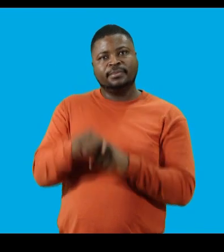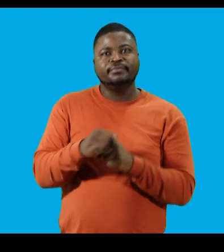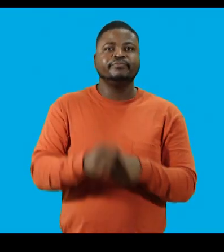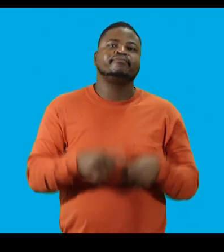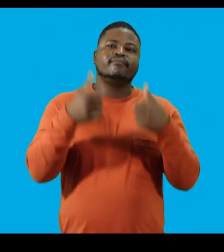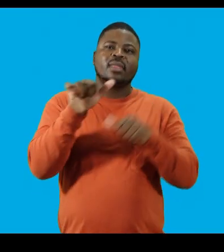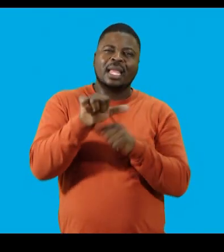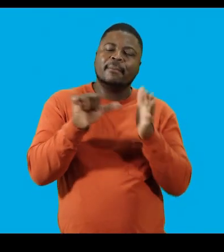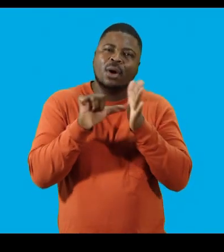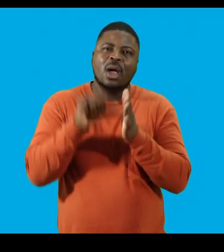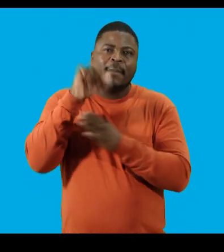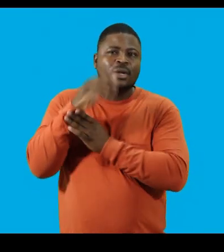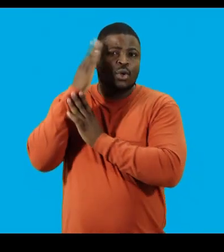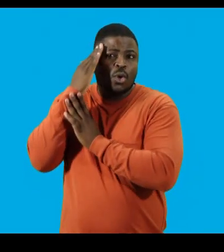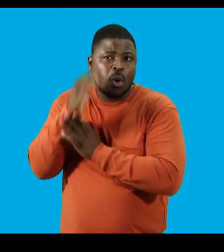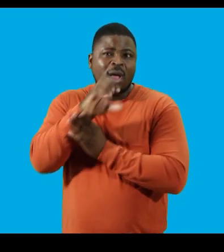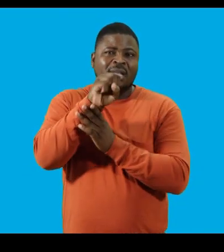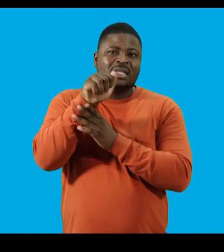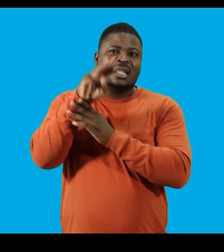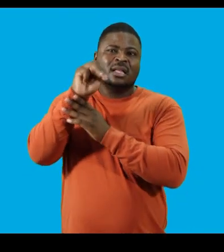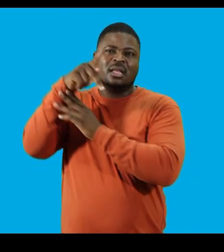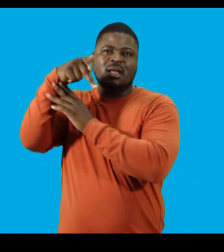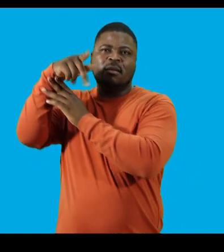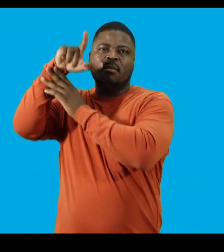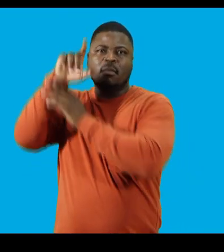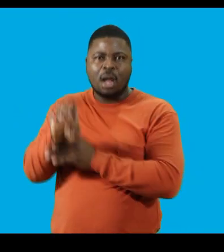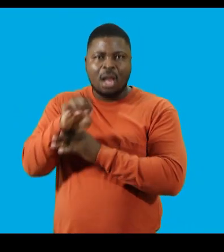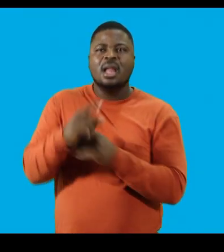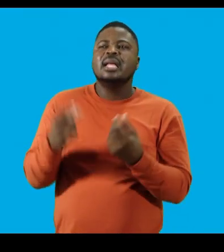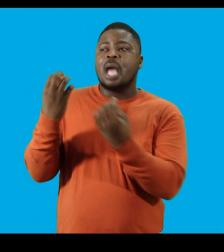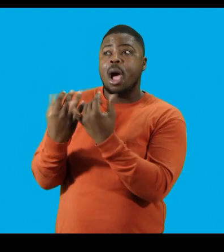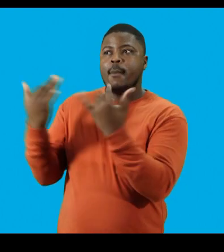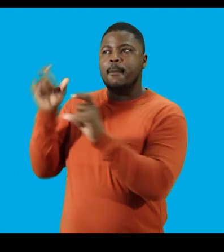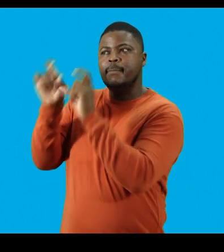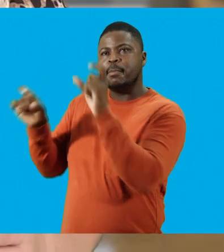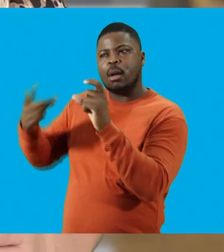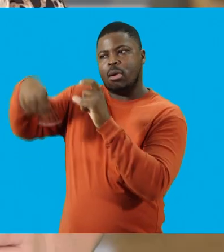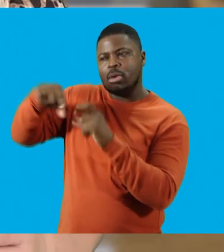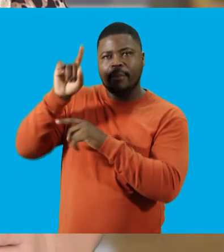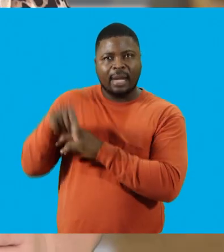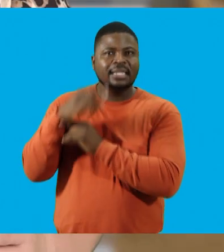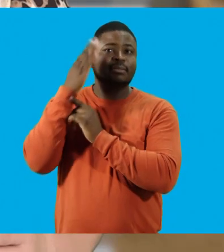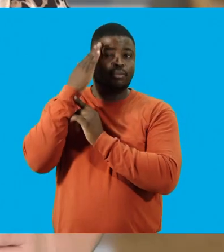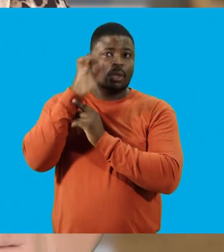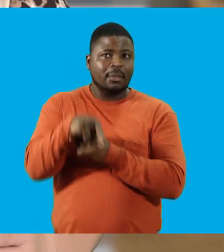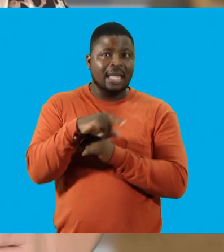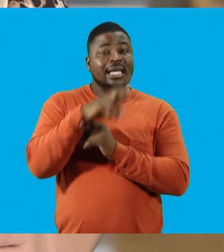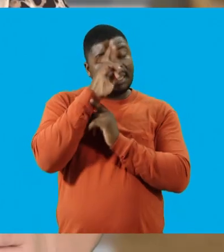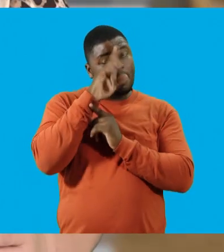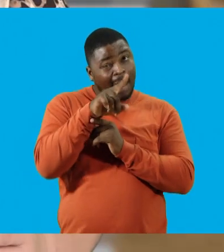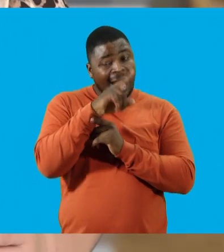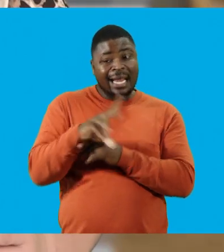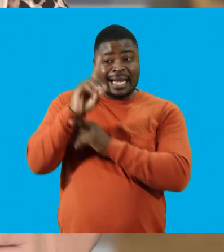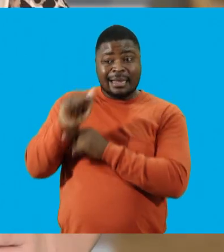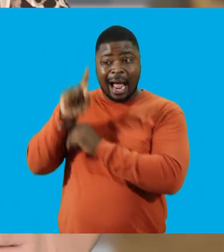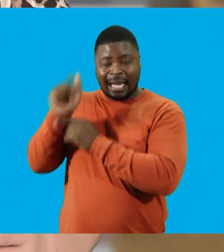difference between a sample and a population. And remember, for a sample to be